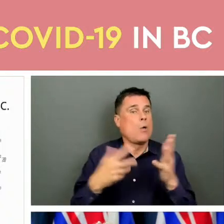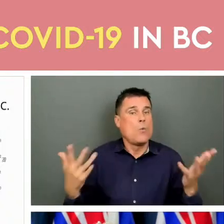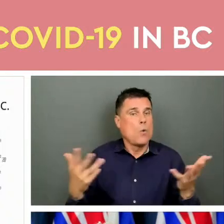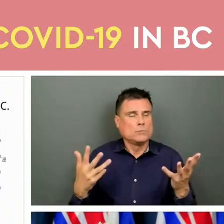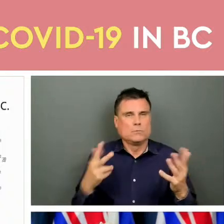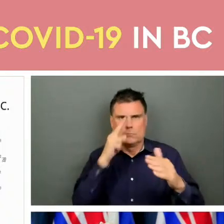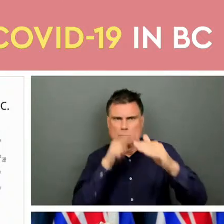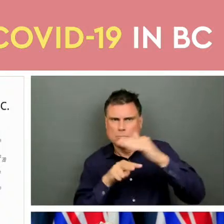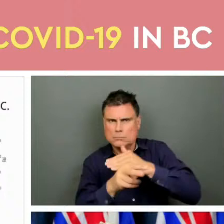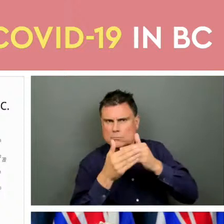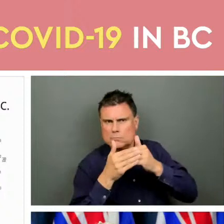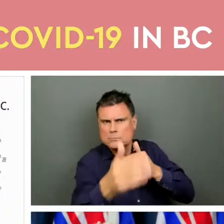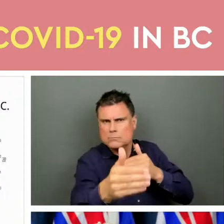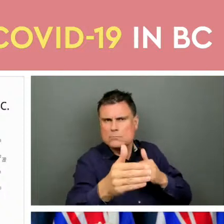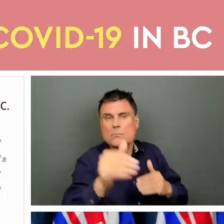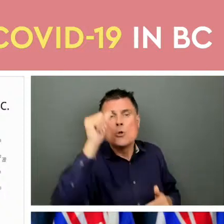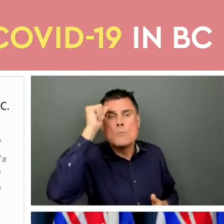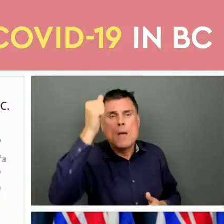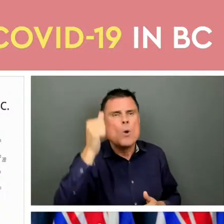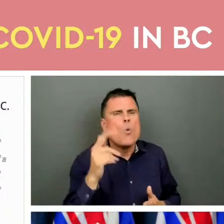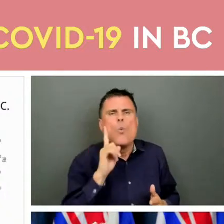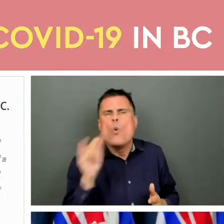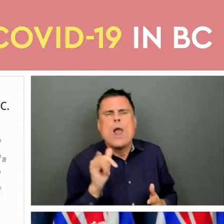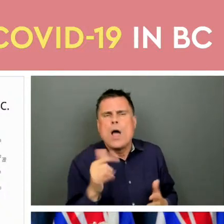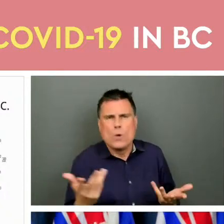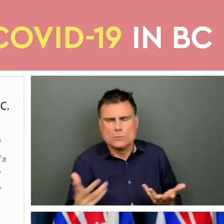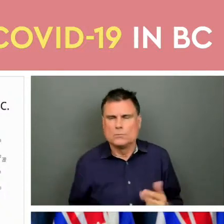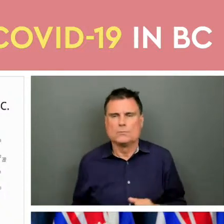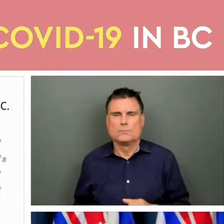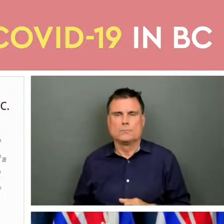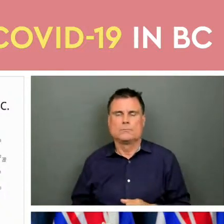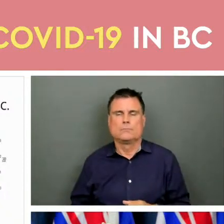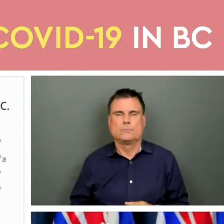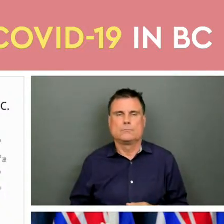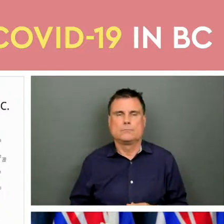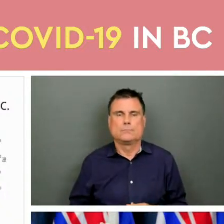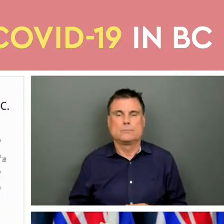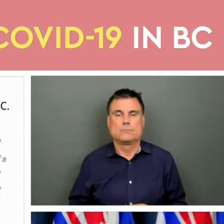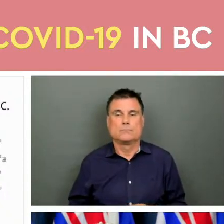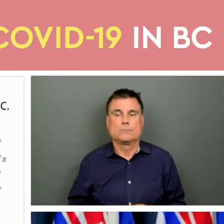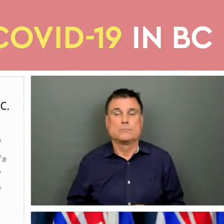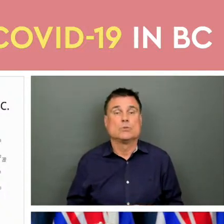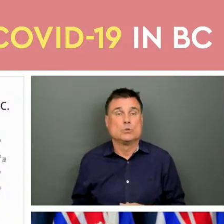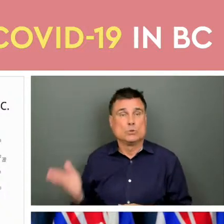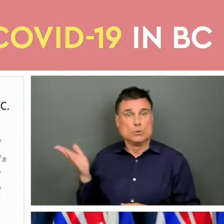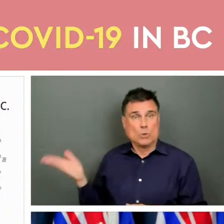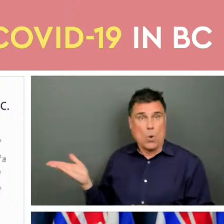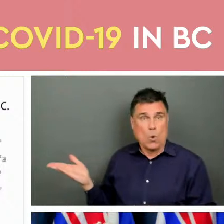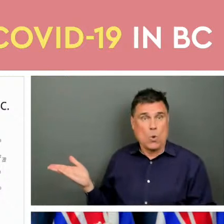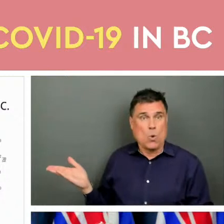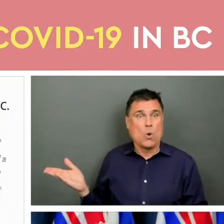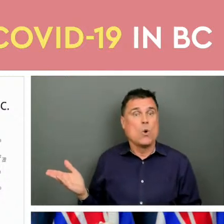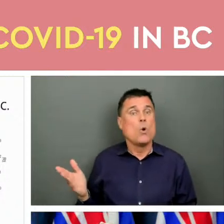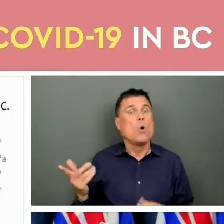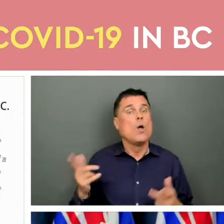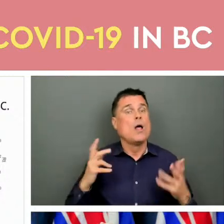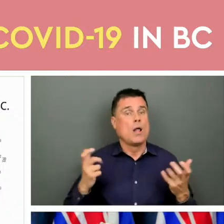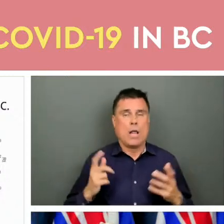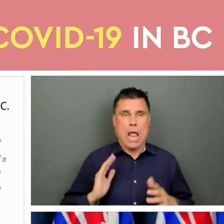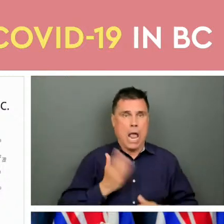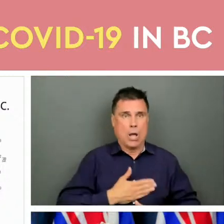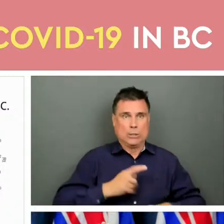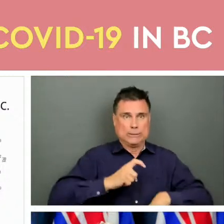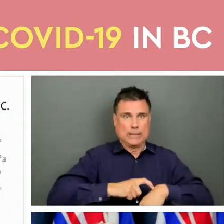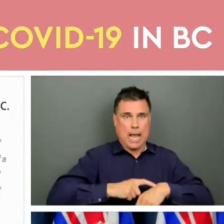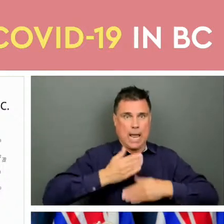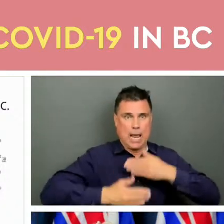of where we're going right now. So this is our reproductive rate over time, and it really shows that for the first time